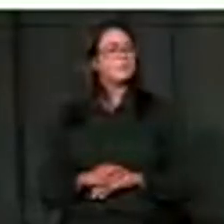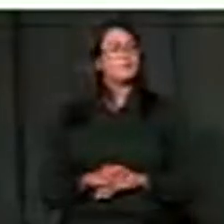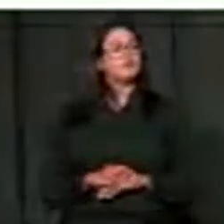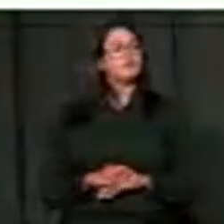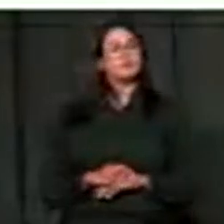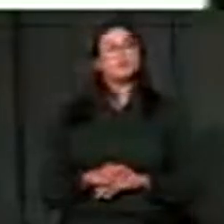Thank you.